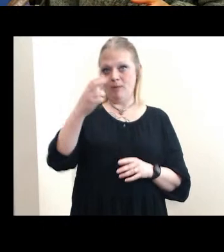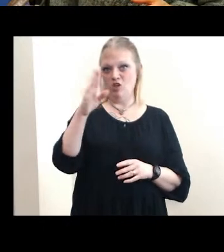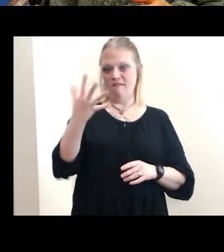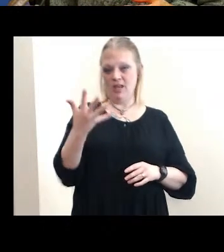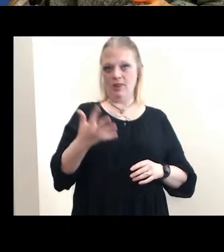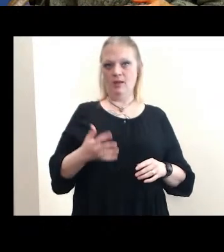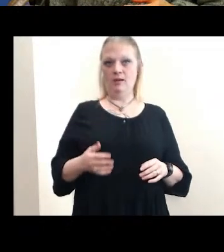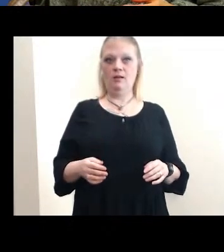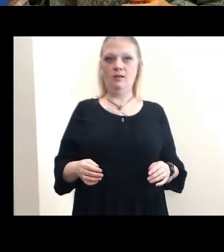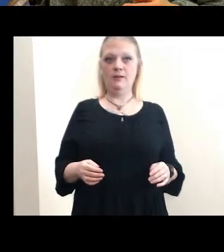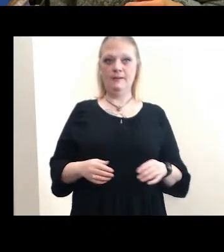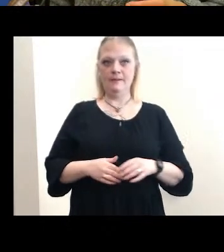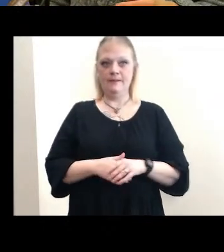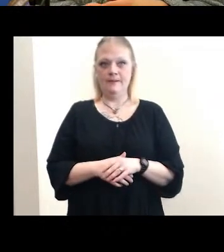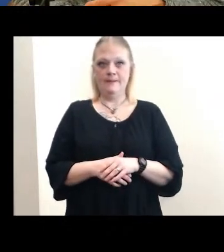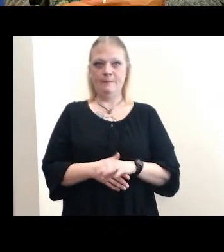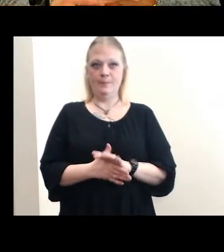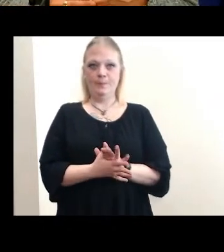5th.